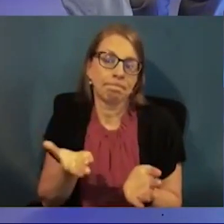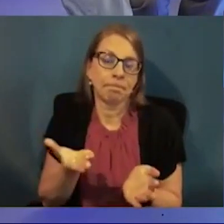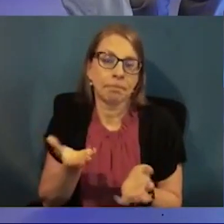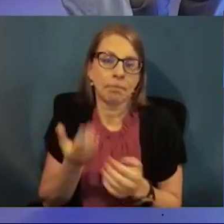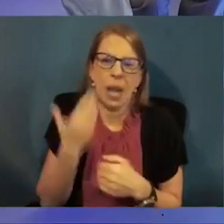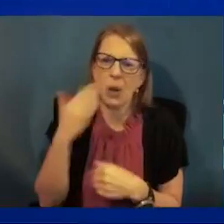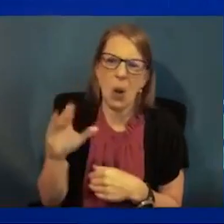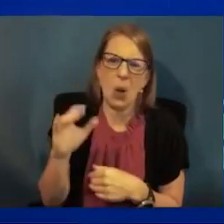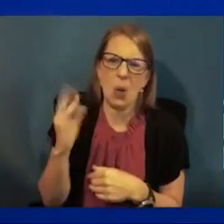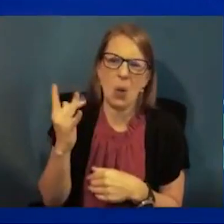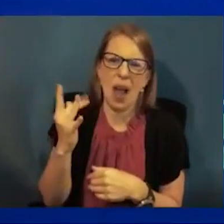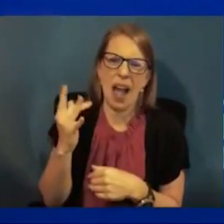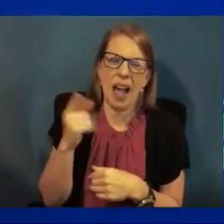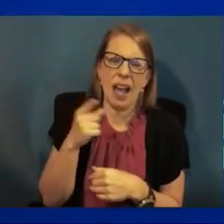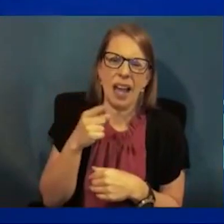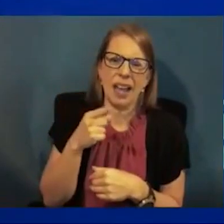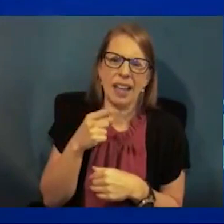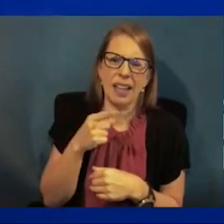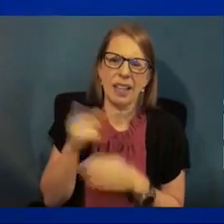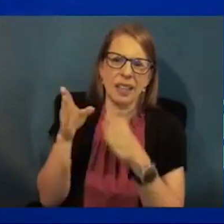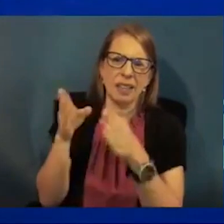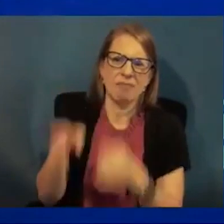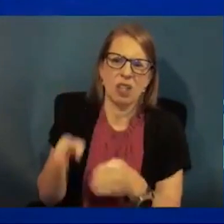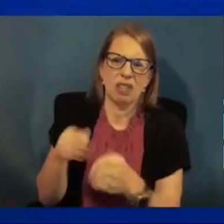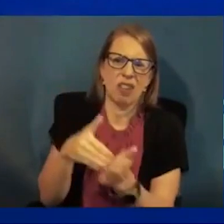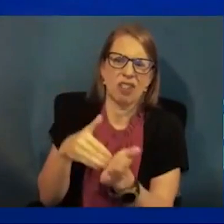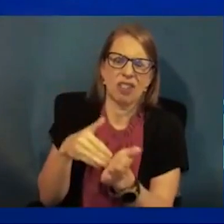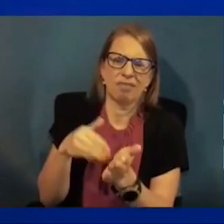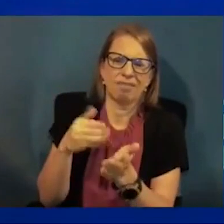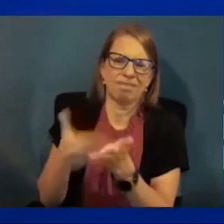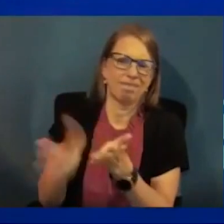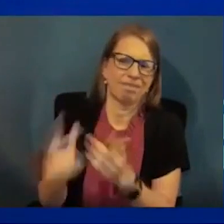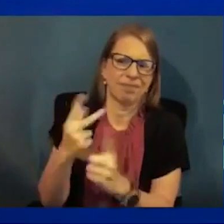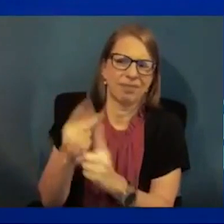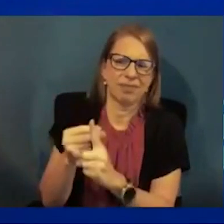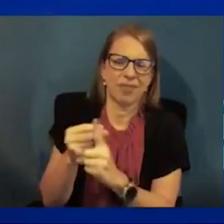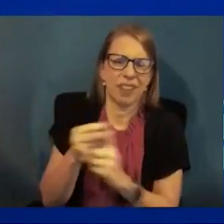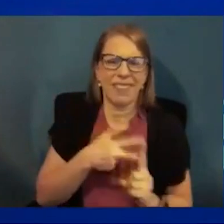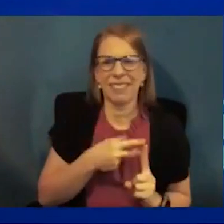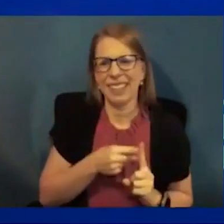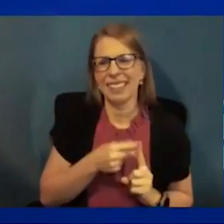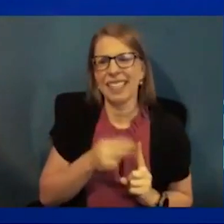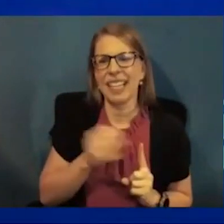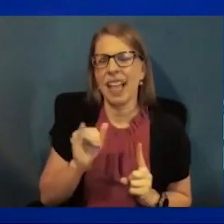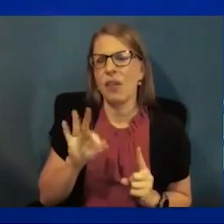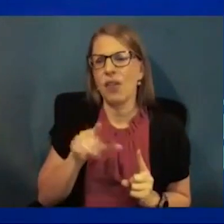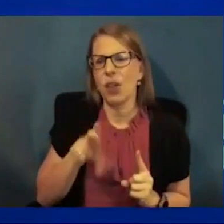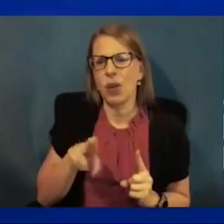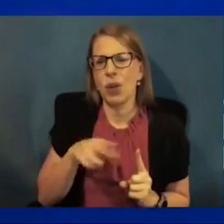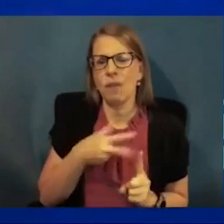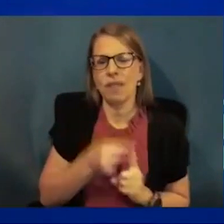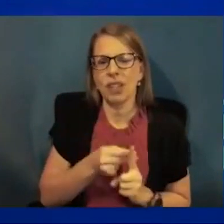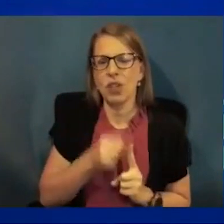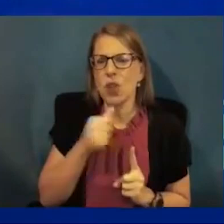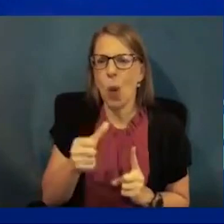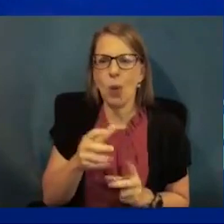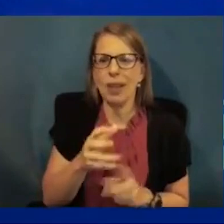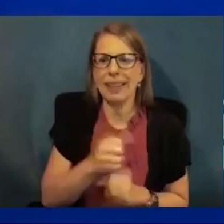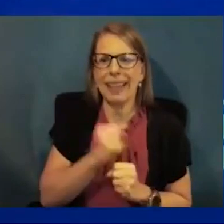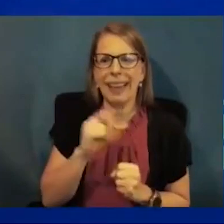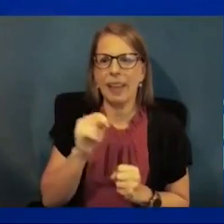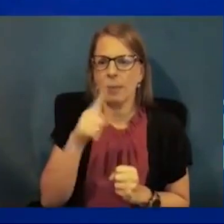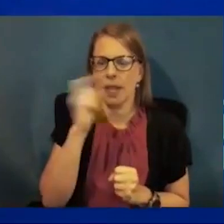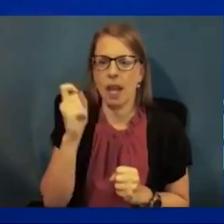choosing to not be vaccinated. Yeah. Vaccine's not going to. It's like saying influenza vaccine, don't get it because it exacerbates your high blood pressure.